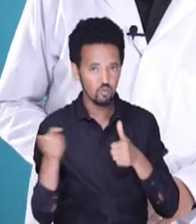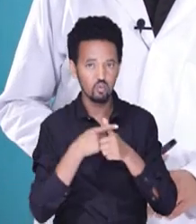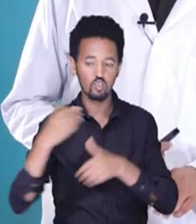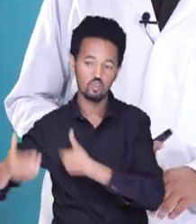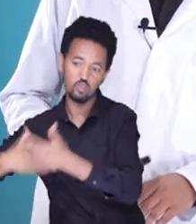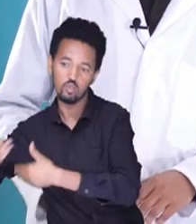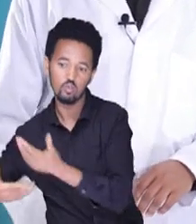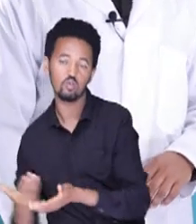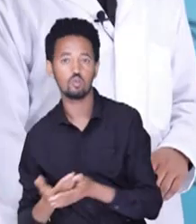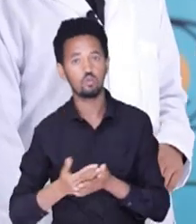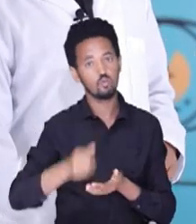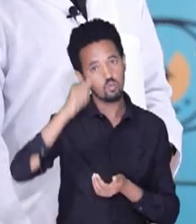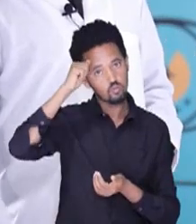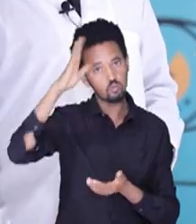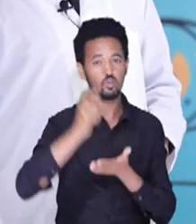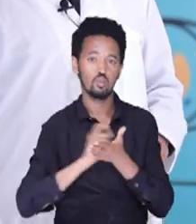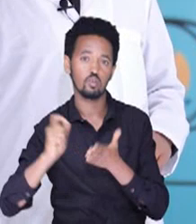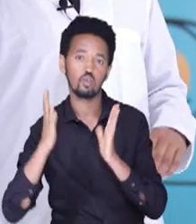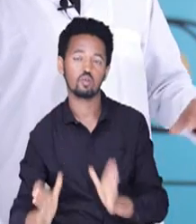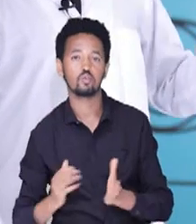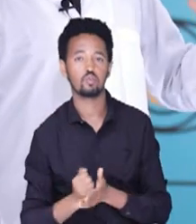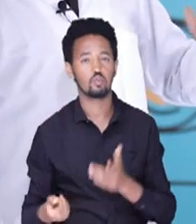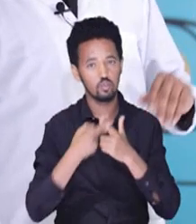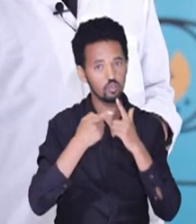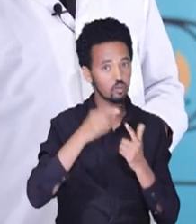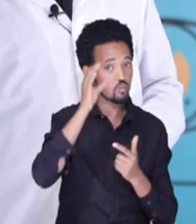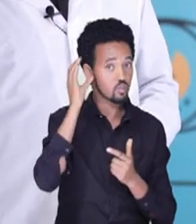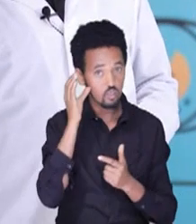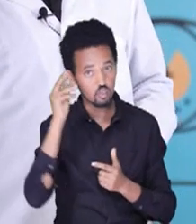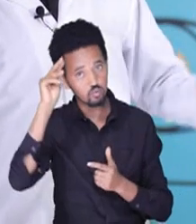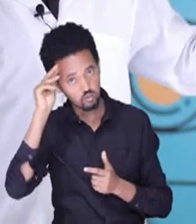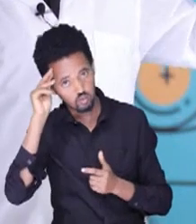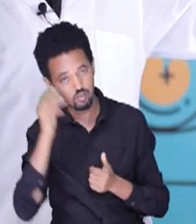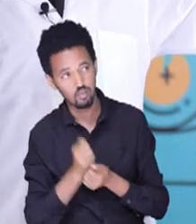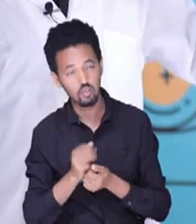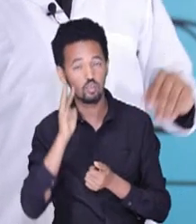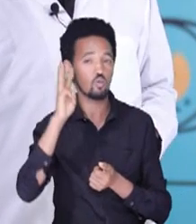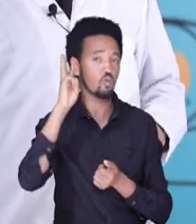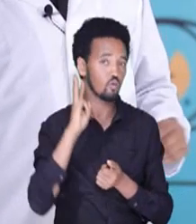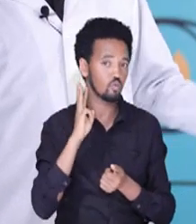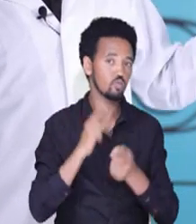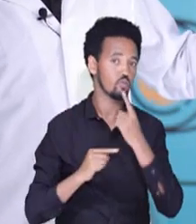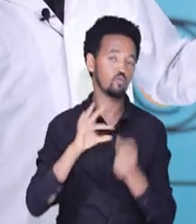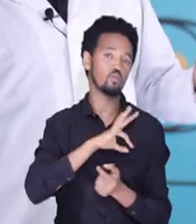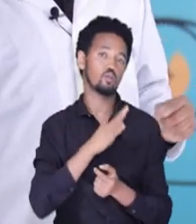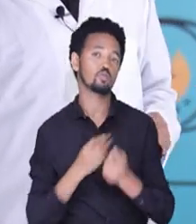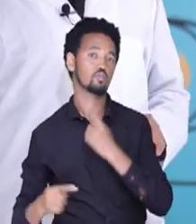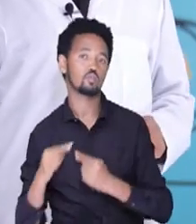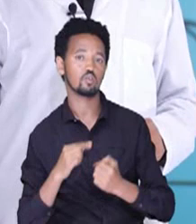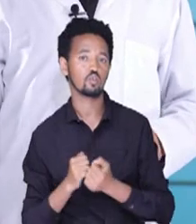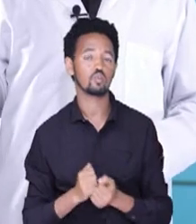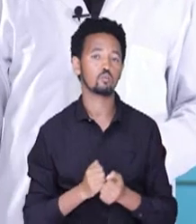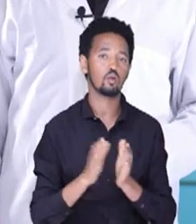generation of human rights. Second one, Charles Montesquieu. His origin from France. He wrote